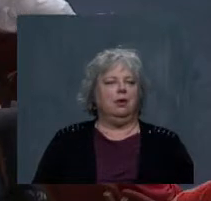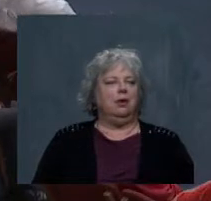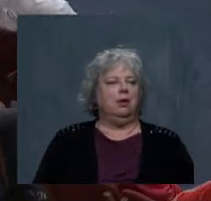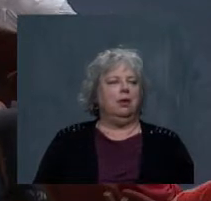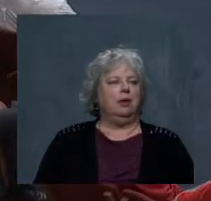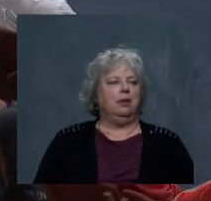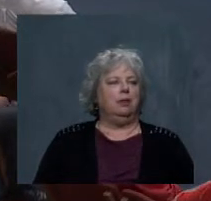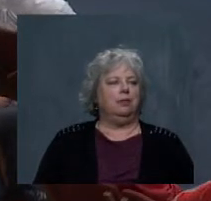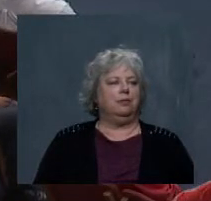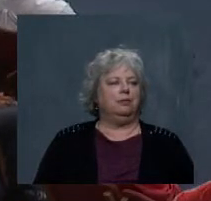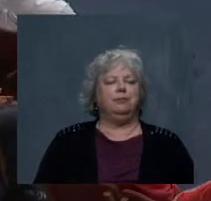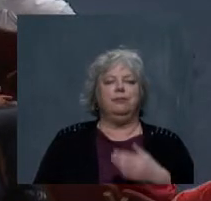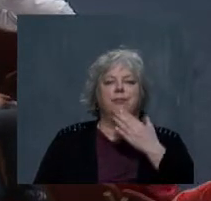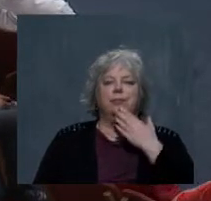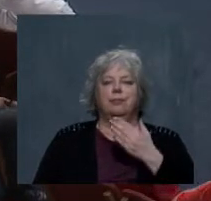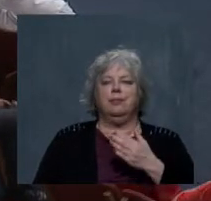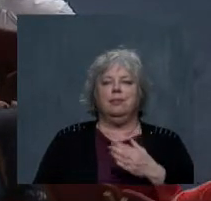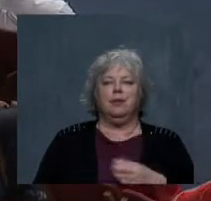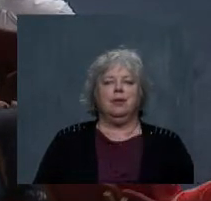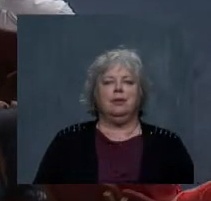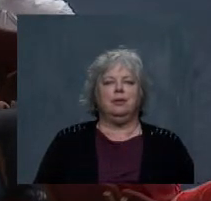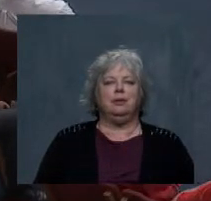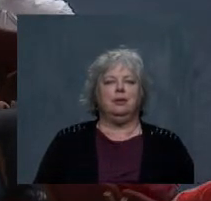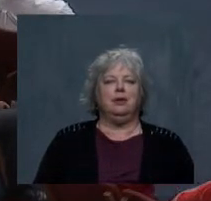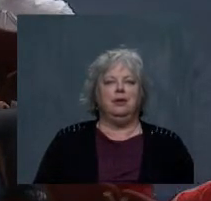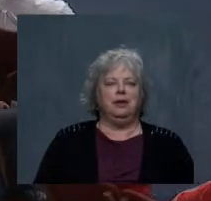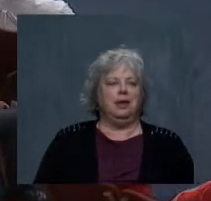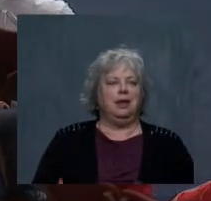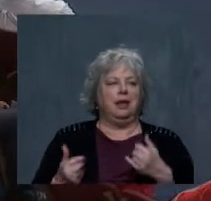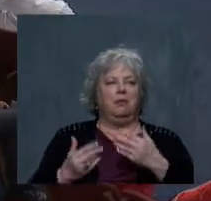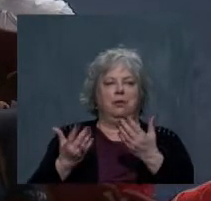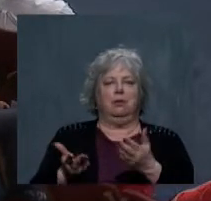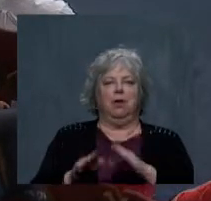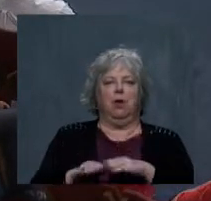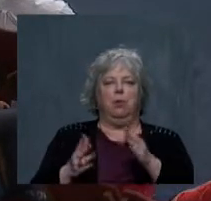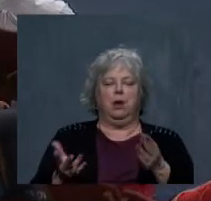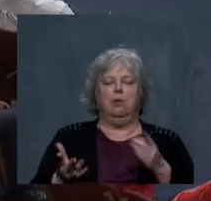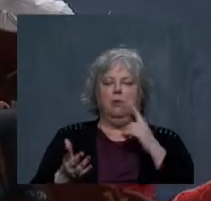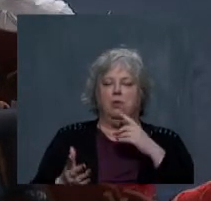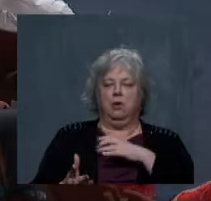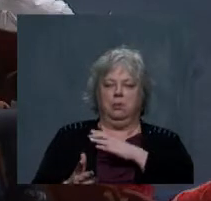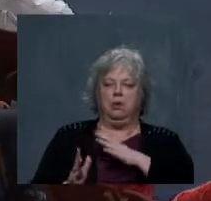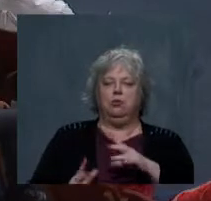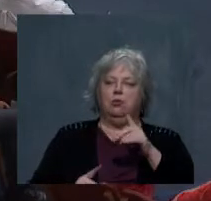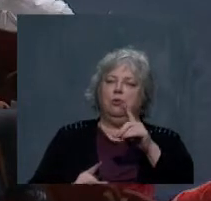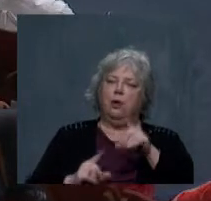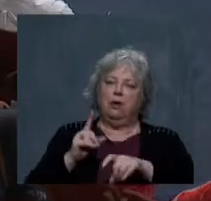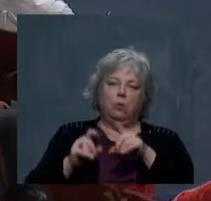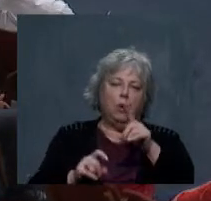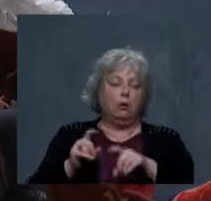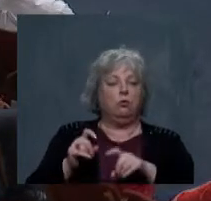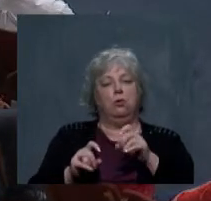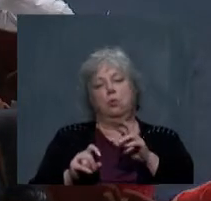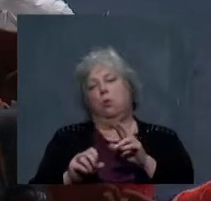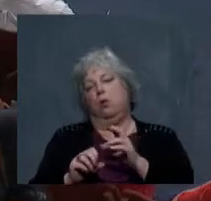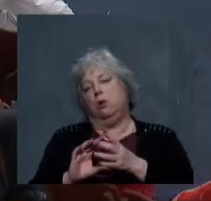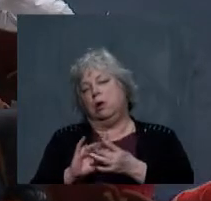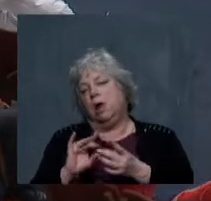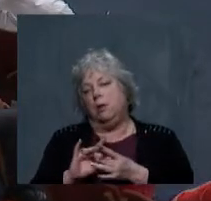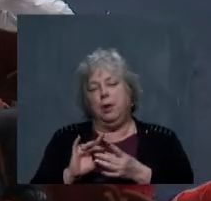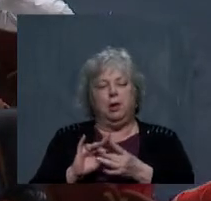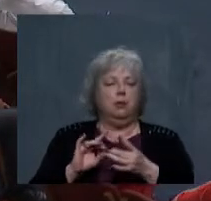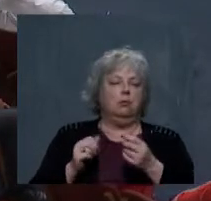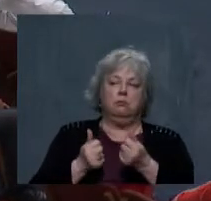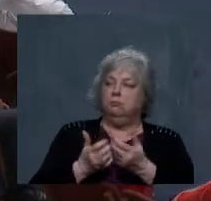Thank you all for those comments. Now we're going to open up for commissioners to have questions and comments. So with